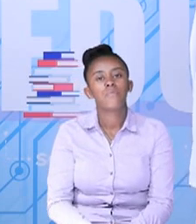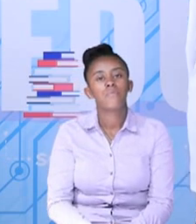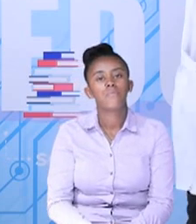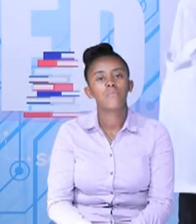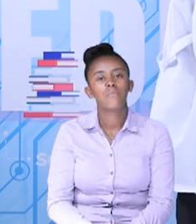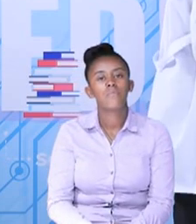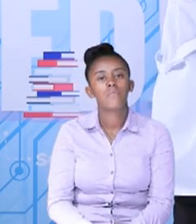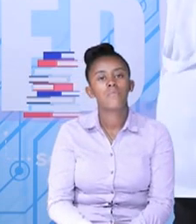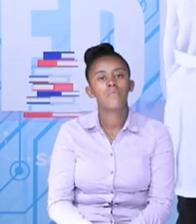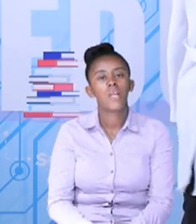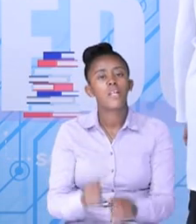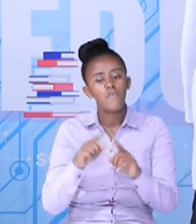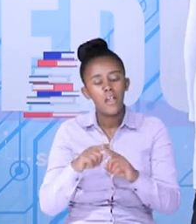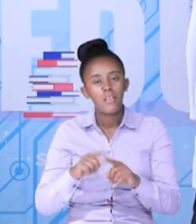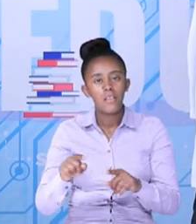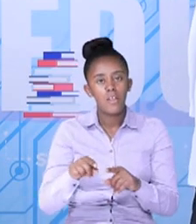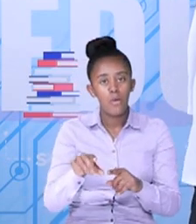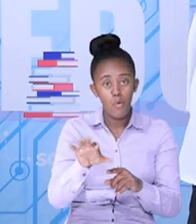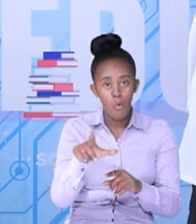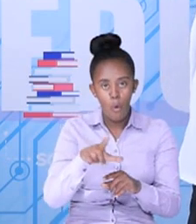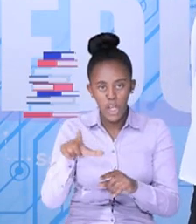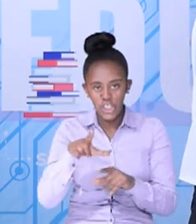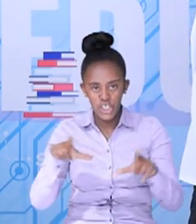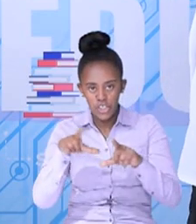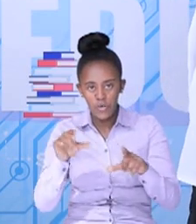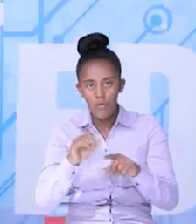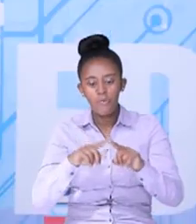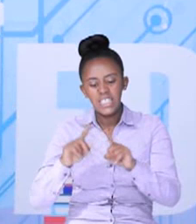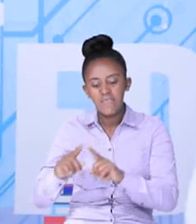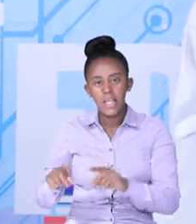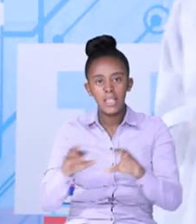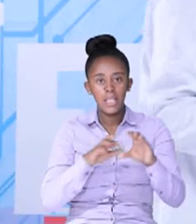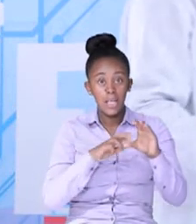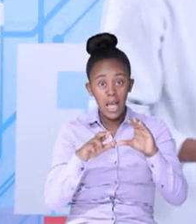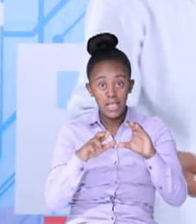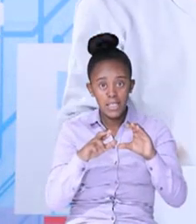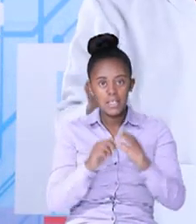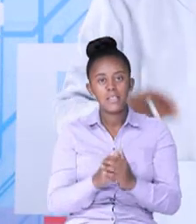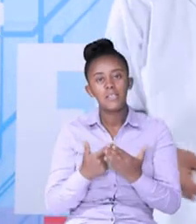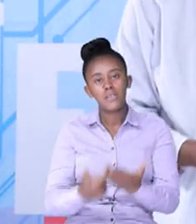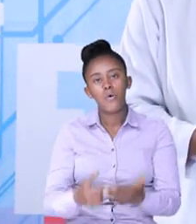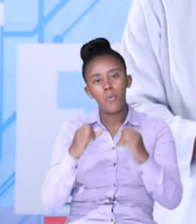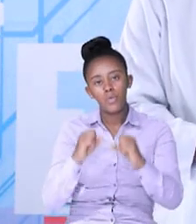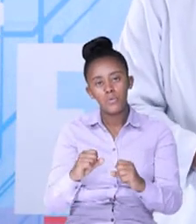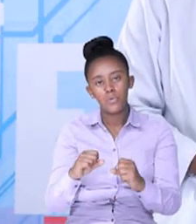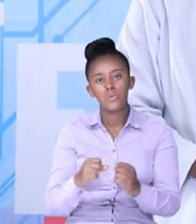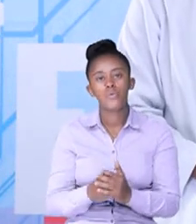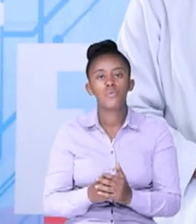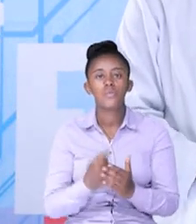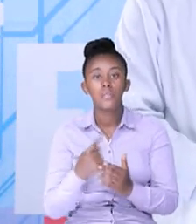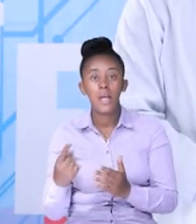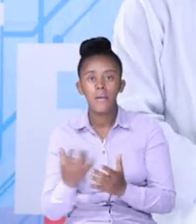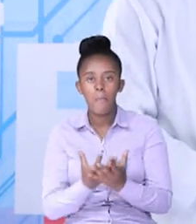different locations of those charged particles, and they will form different radius. Due to that radius, it's possible to determine